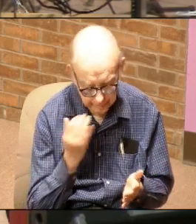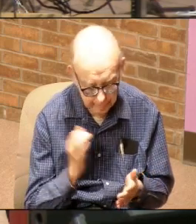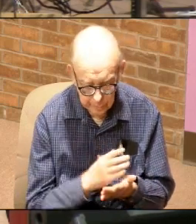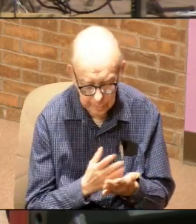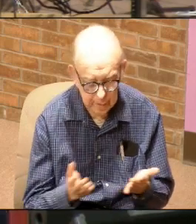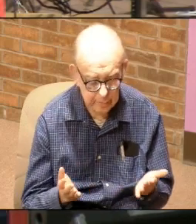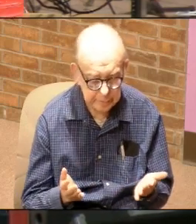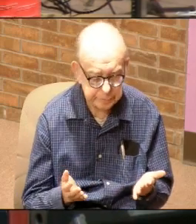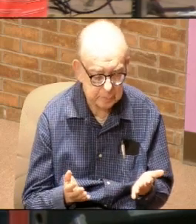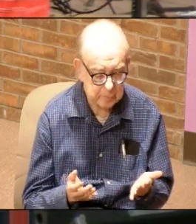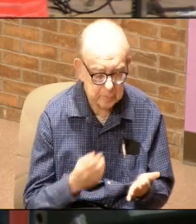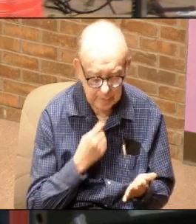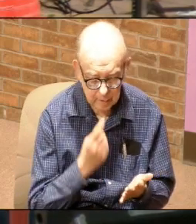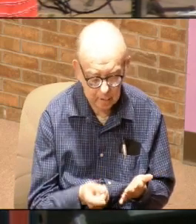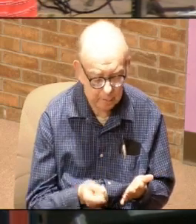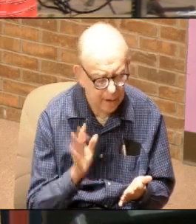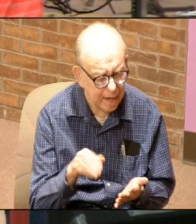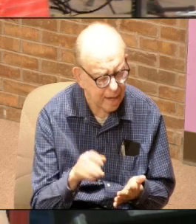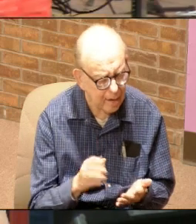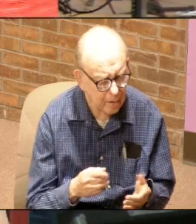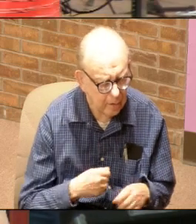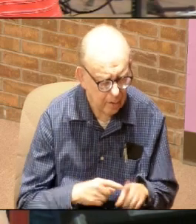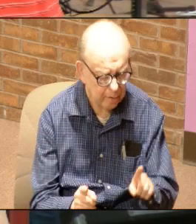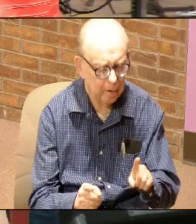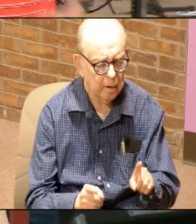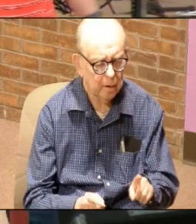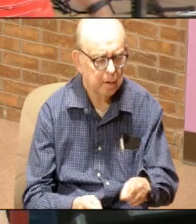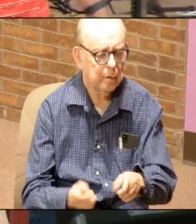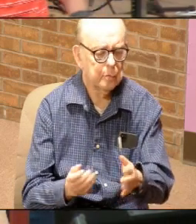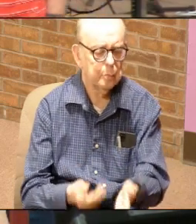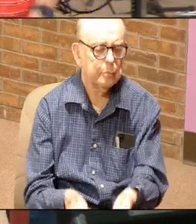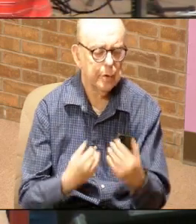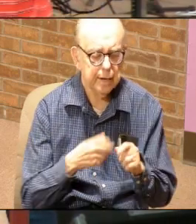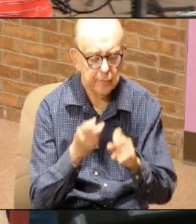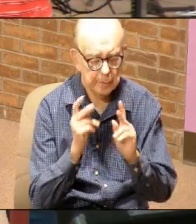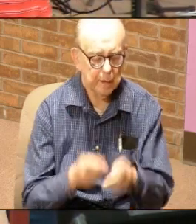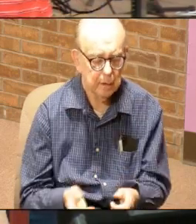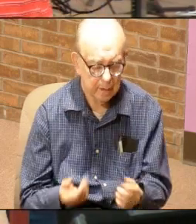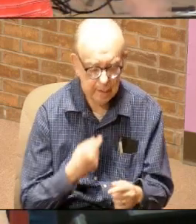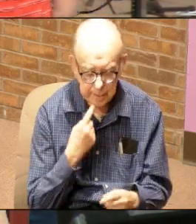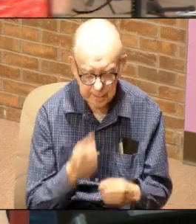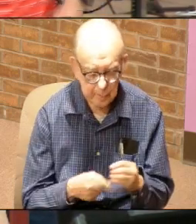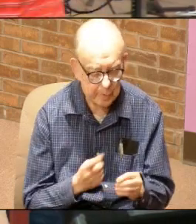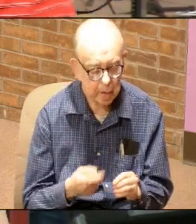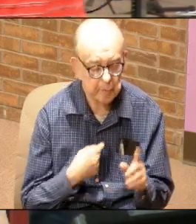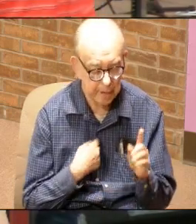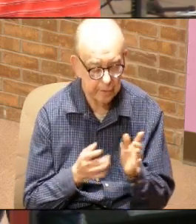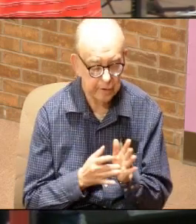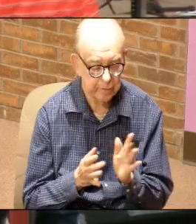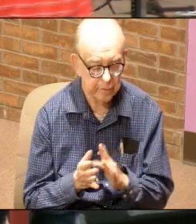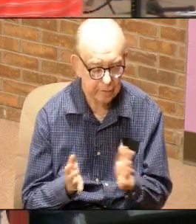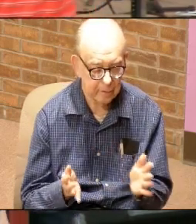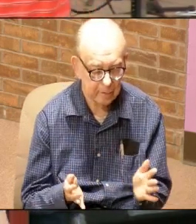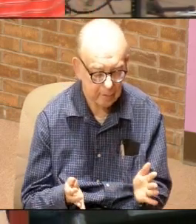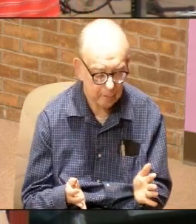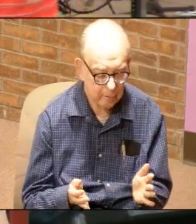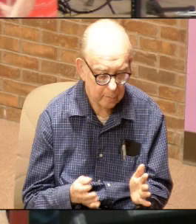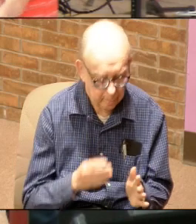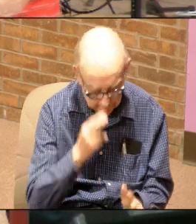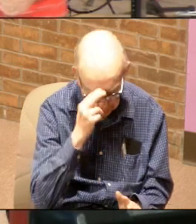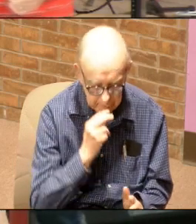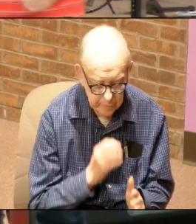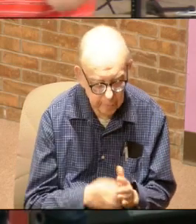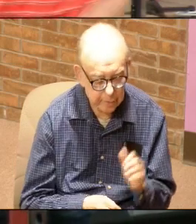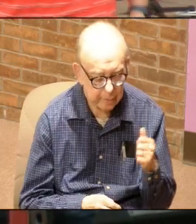about those things. And he told them, he says, hey, go out and bring everybody in and tell them about me. Hebrews